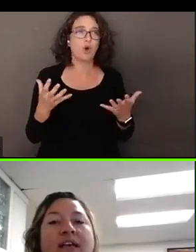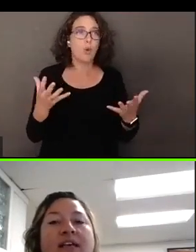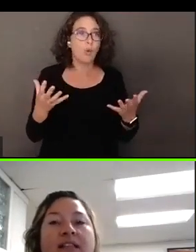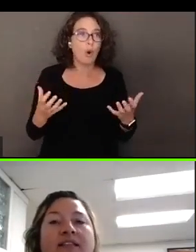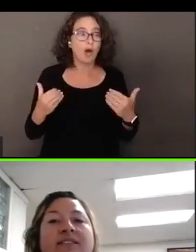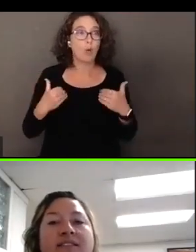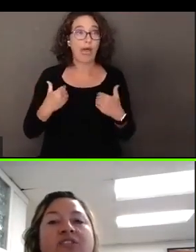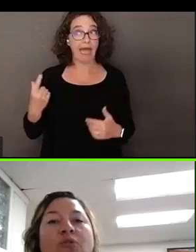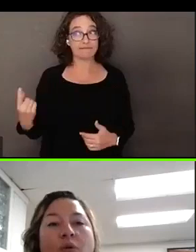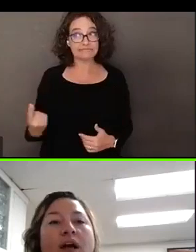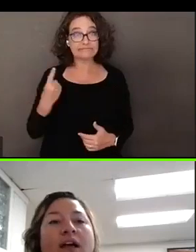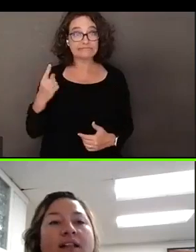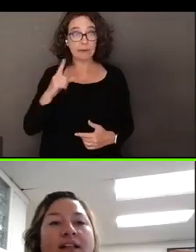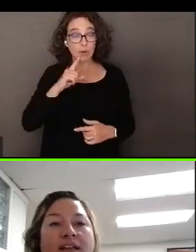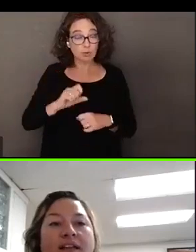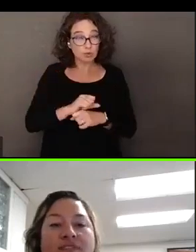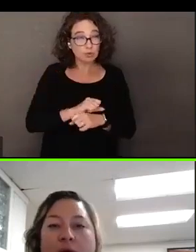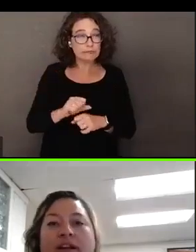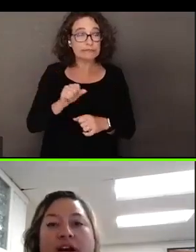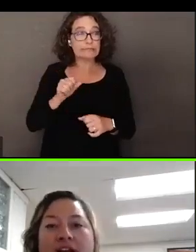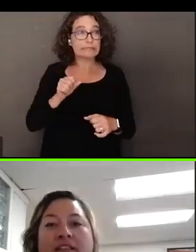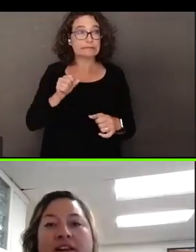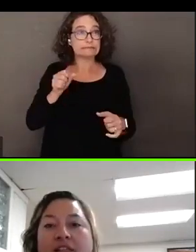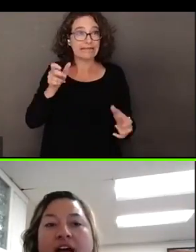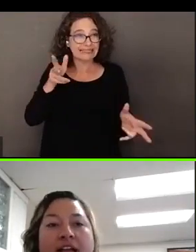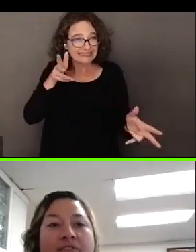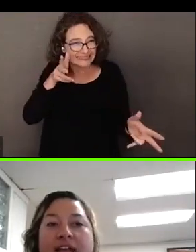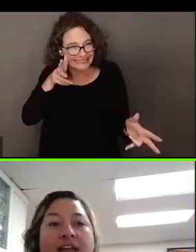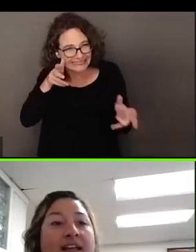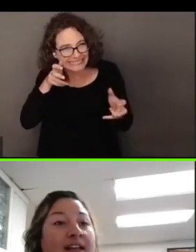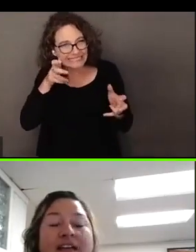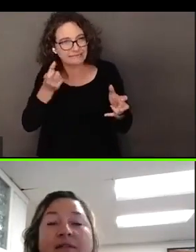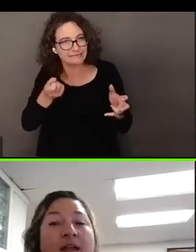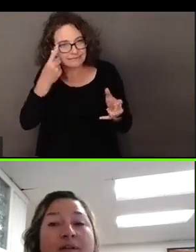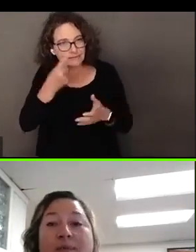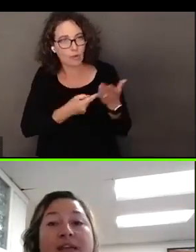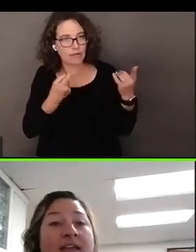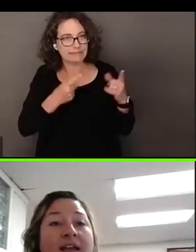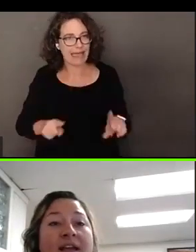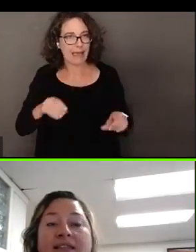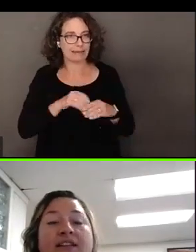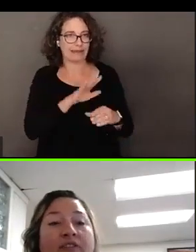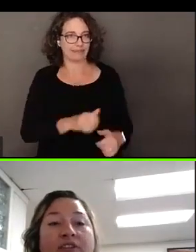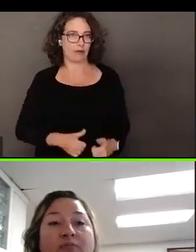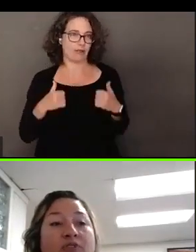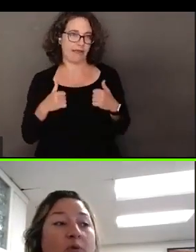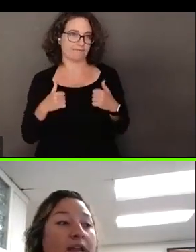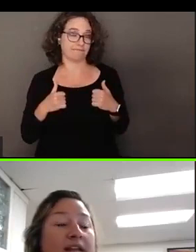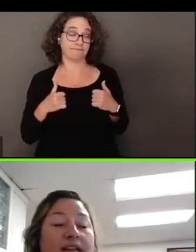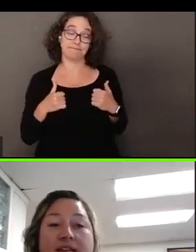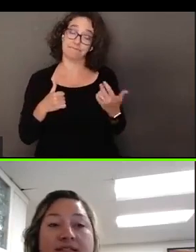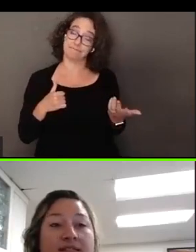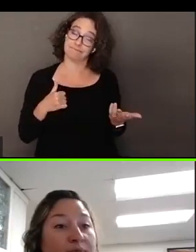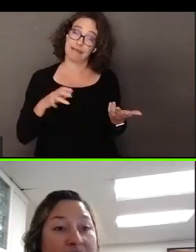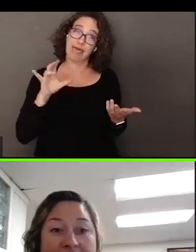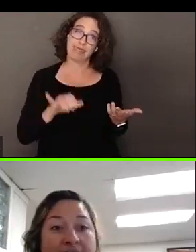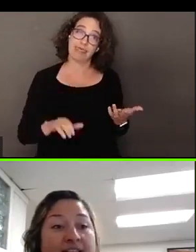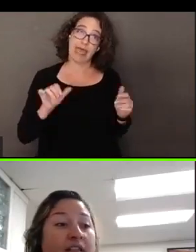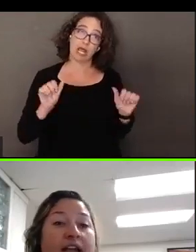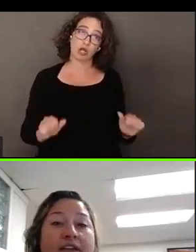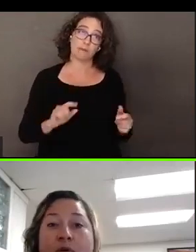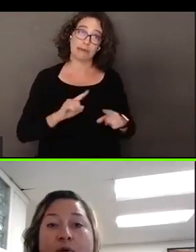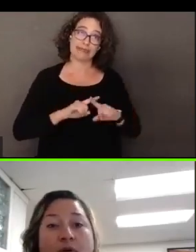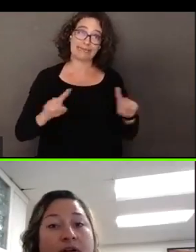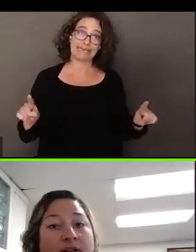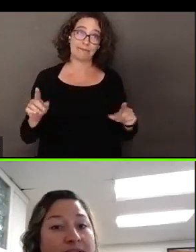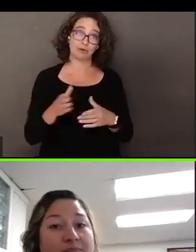somebody listen to what is going on in their life. And that might be the difference between somebody taking